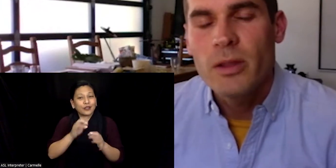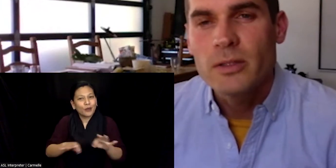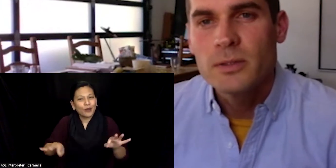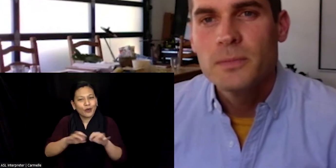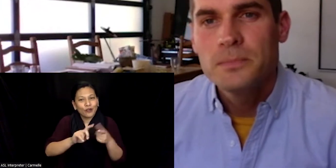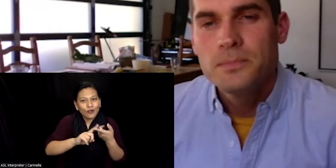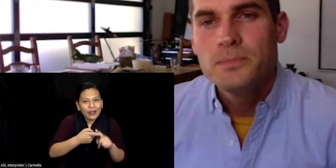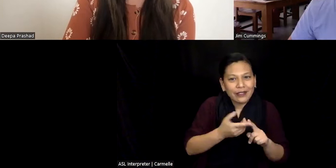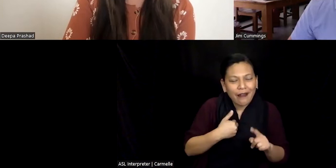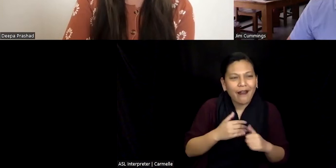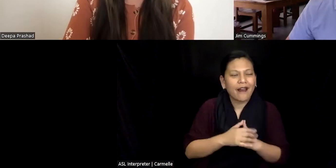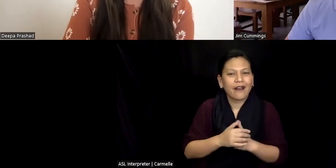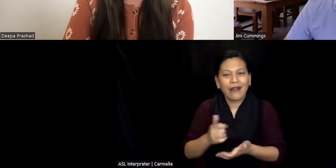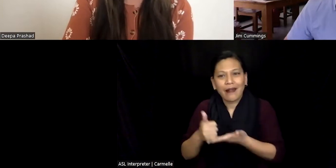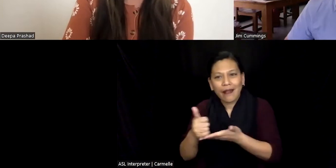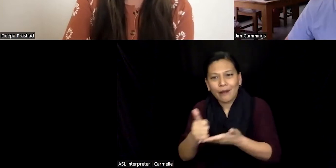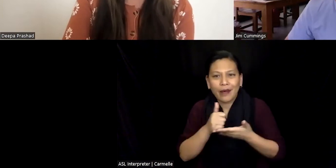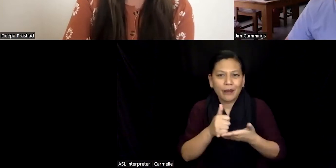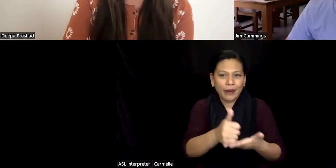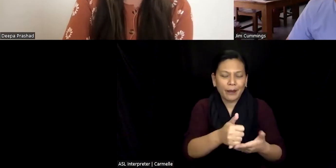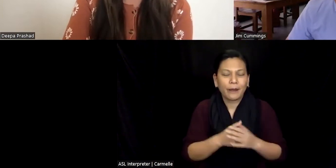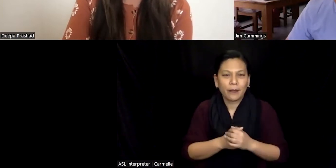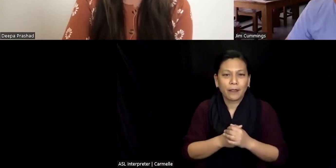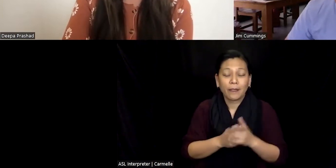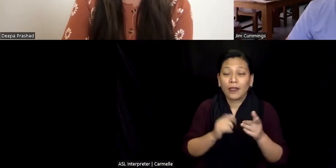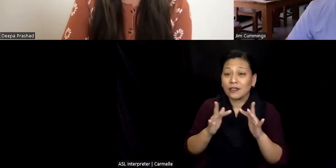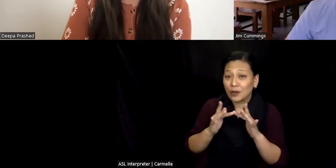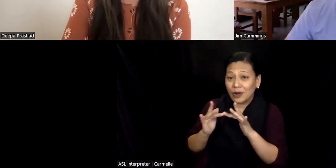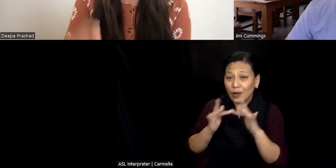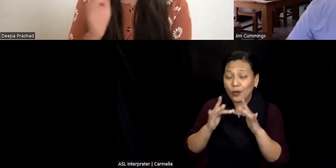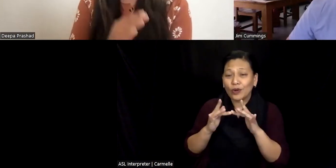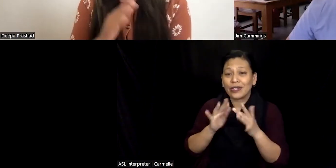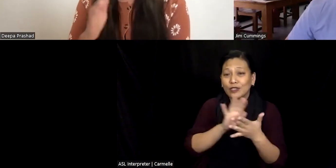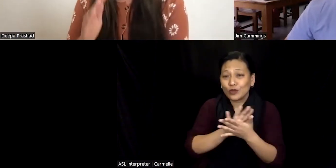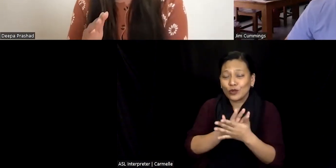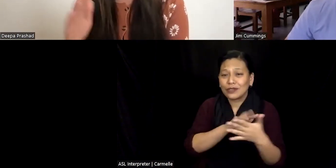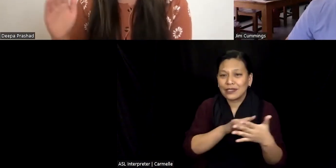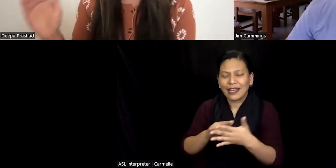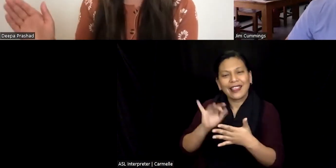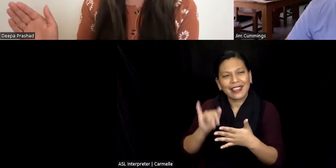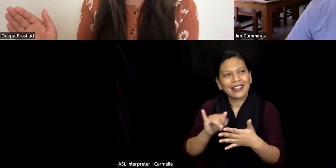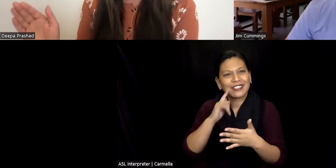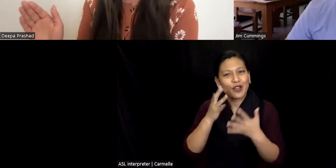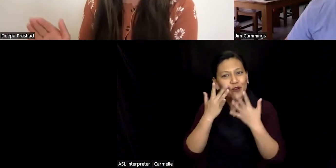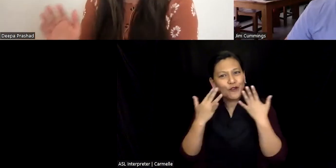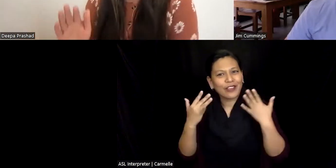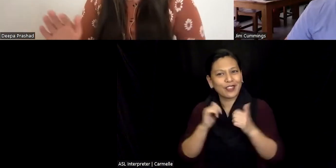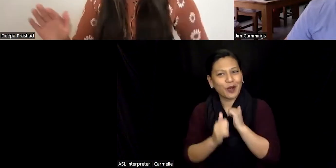to help others. And with that networking and schooling, that's also the basis of friendly competition